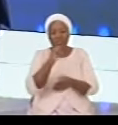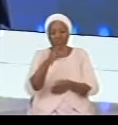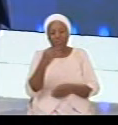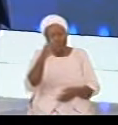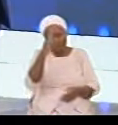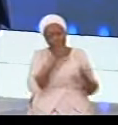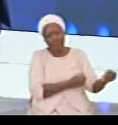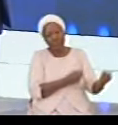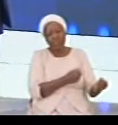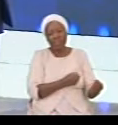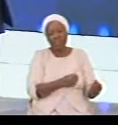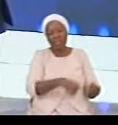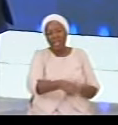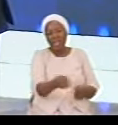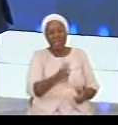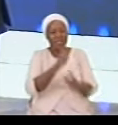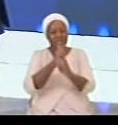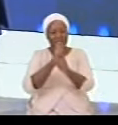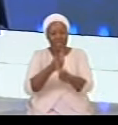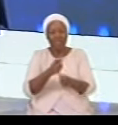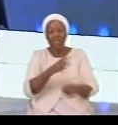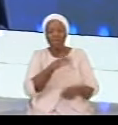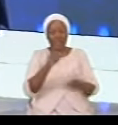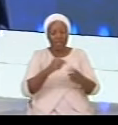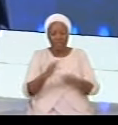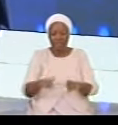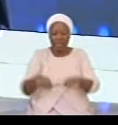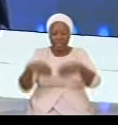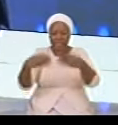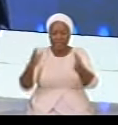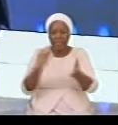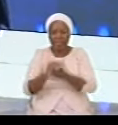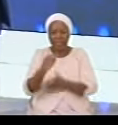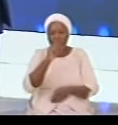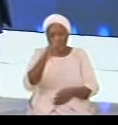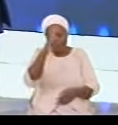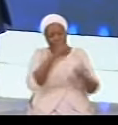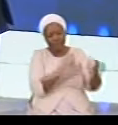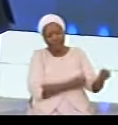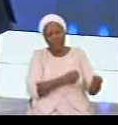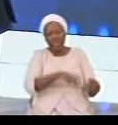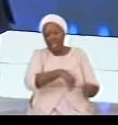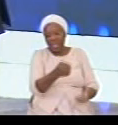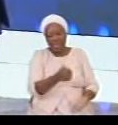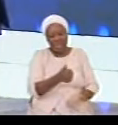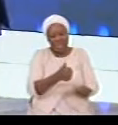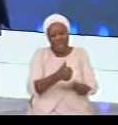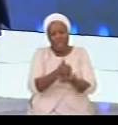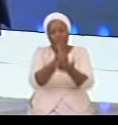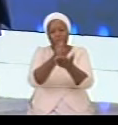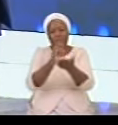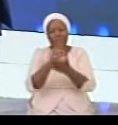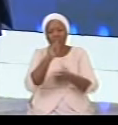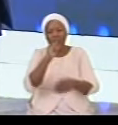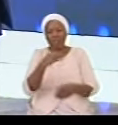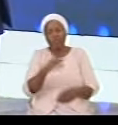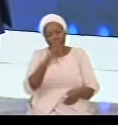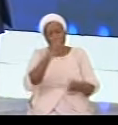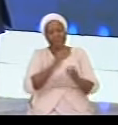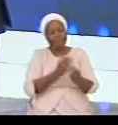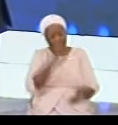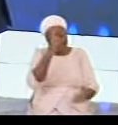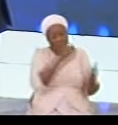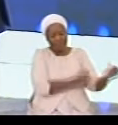of faith, any giving that is not of faith, any help that is not of faith,